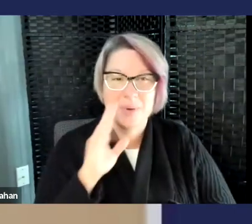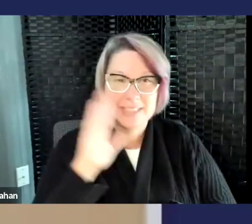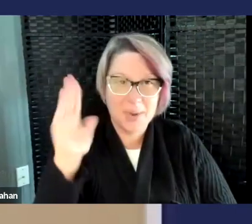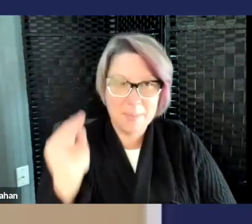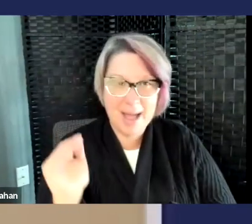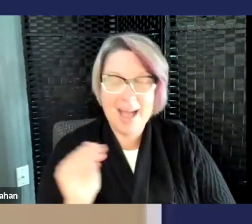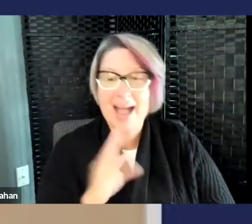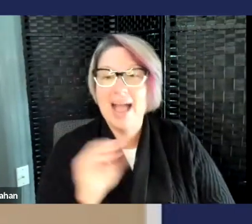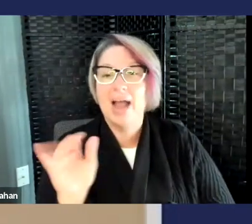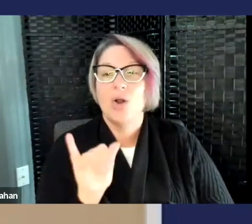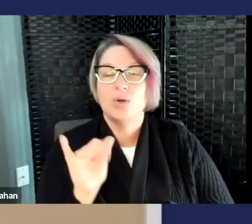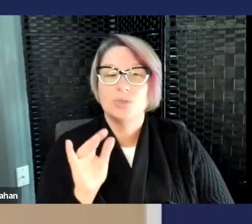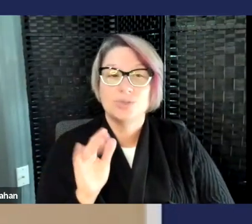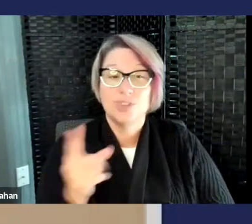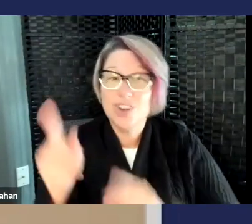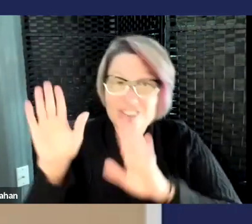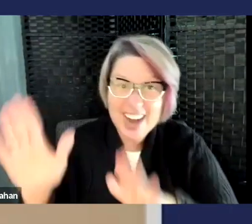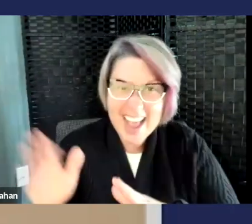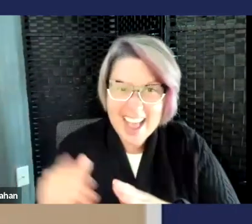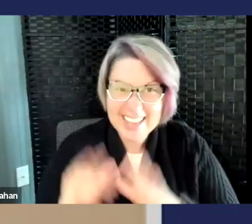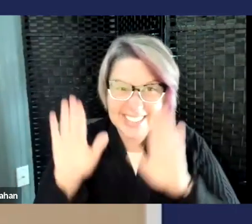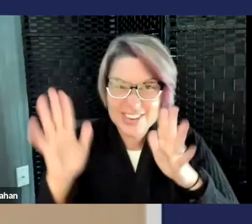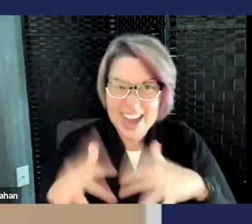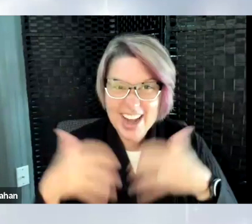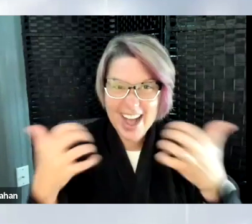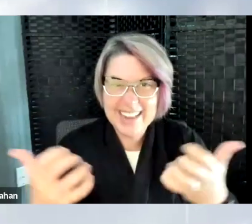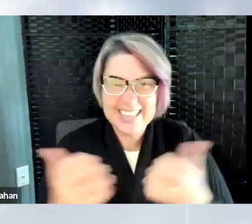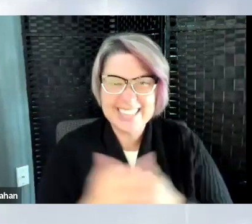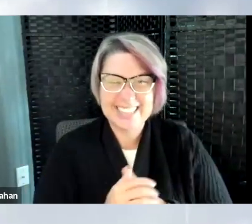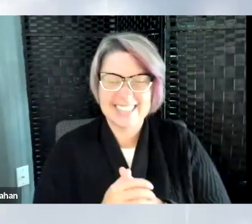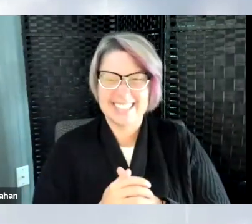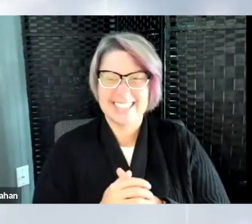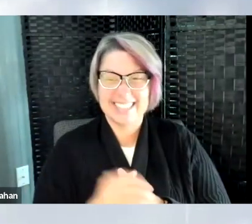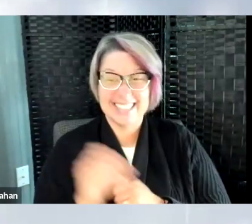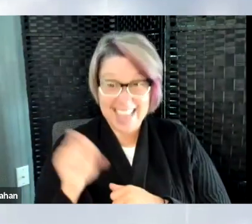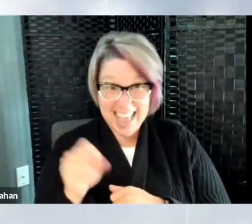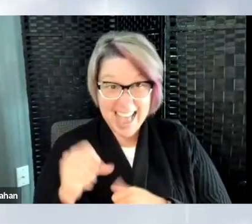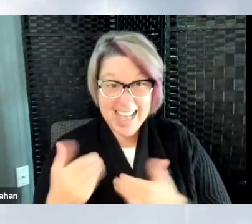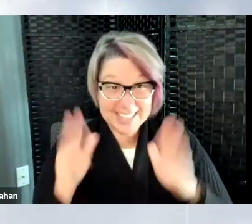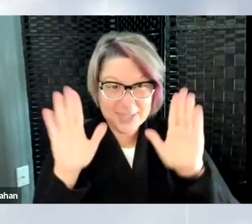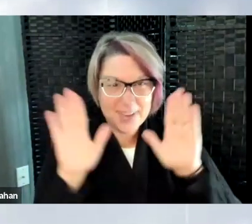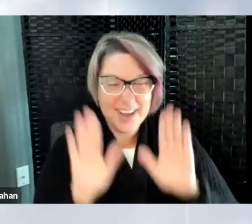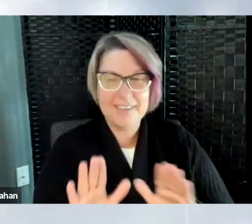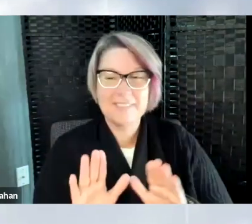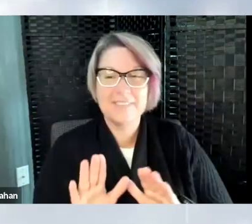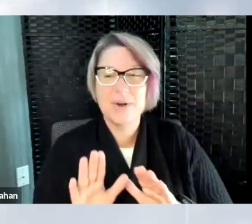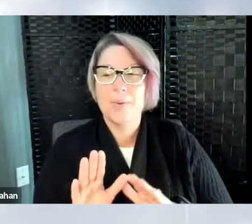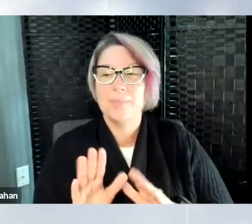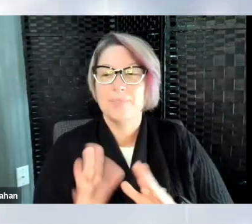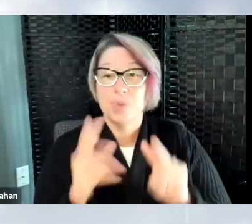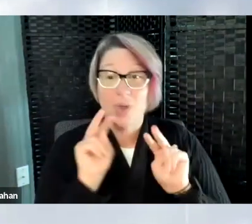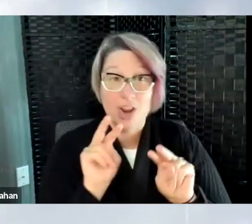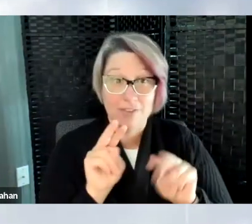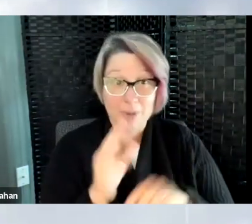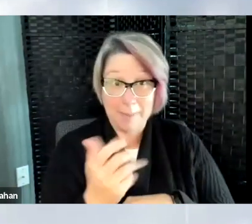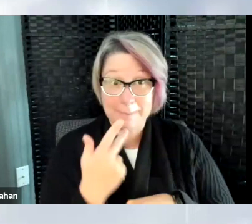we also want to You guys thank. are great. What a great audience, Allison. Sorry. Sorry to Yes, they're interrupt. so wonderful. We can't wait to have you back, Teacher Travis, so